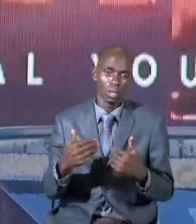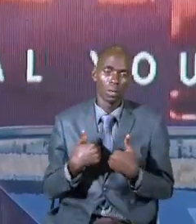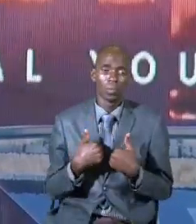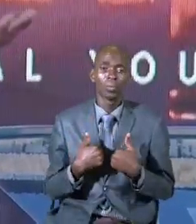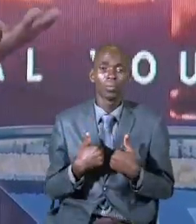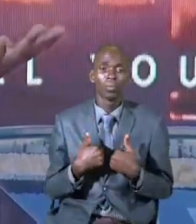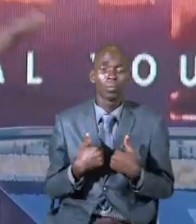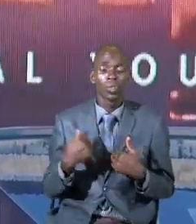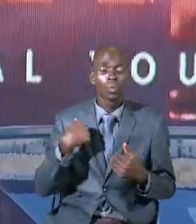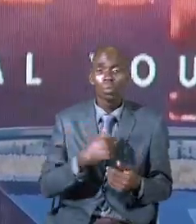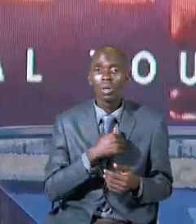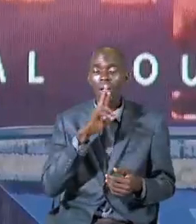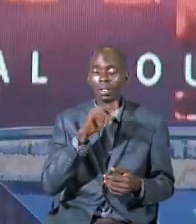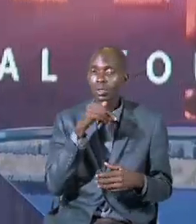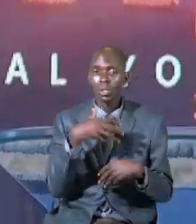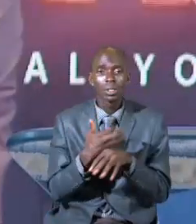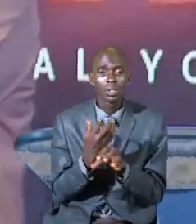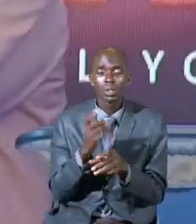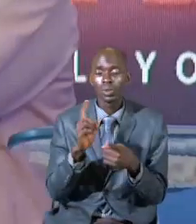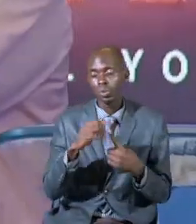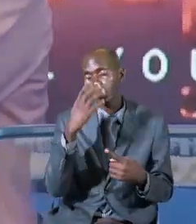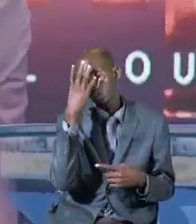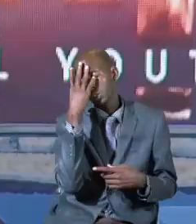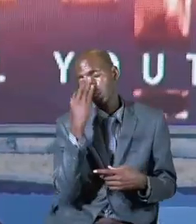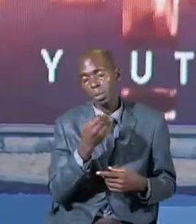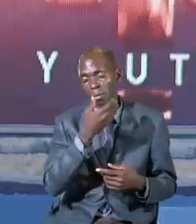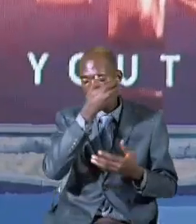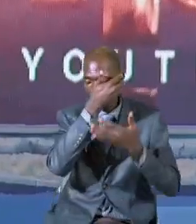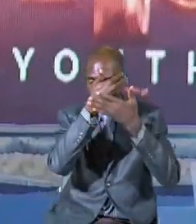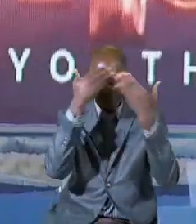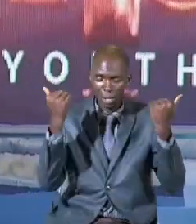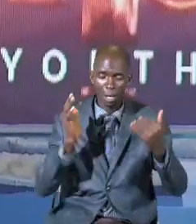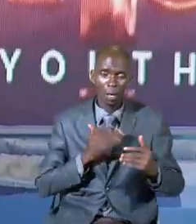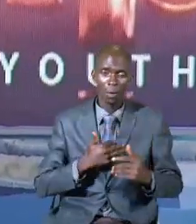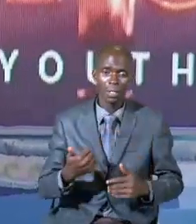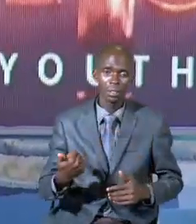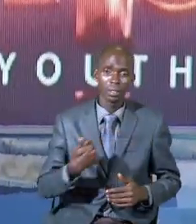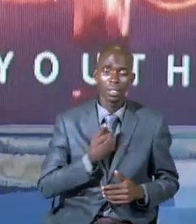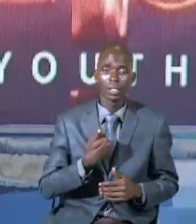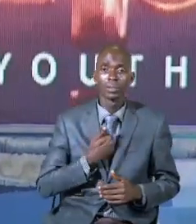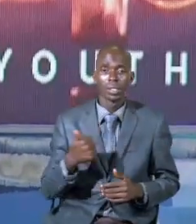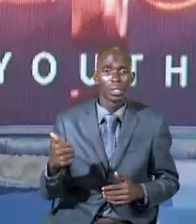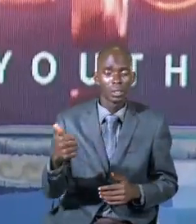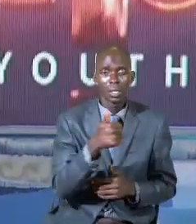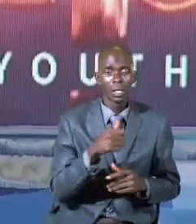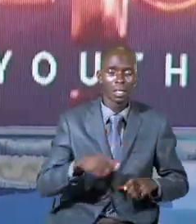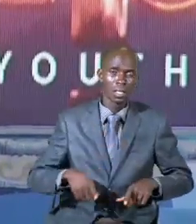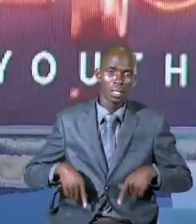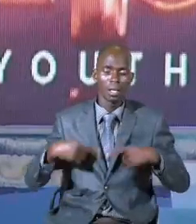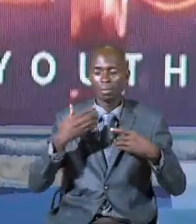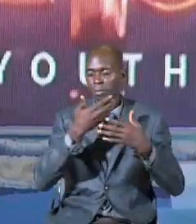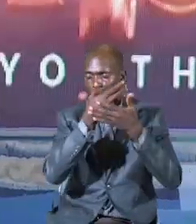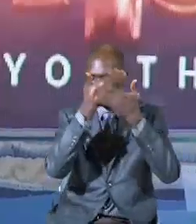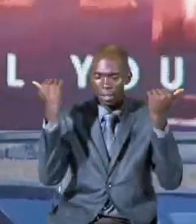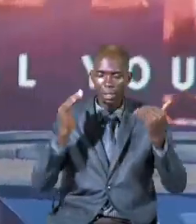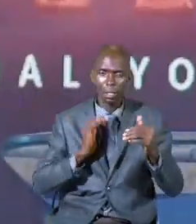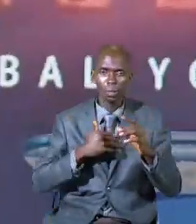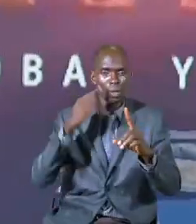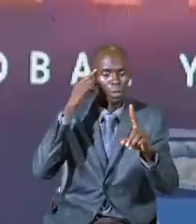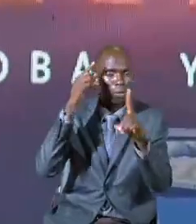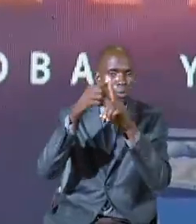to forget our lives, and to forget we have a goal, we have a destination,